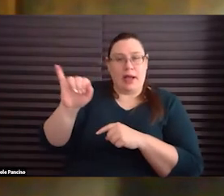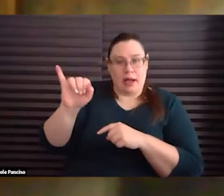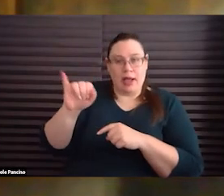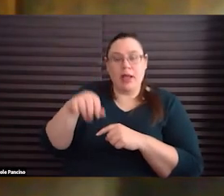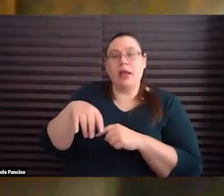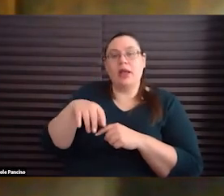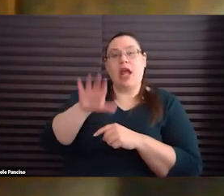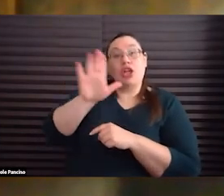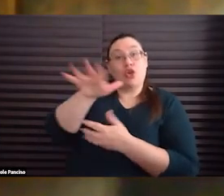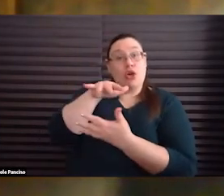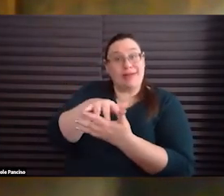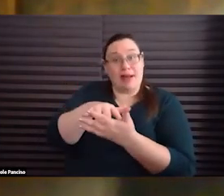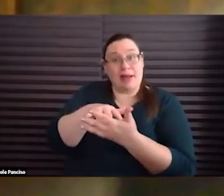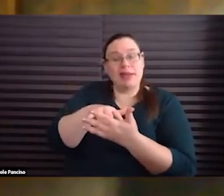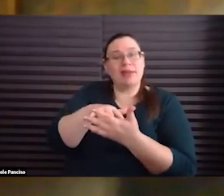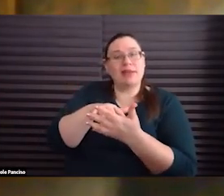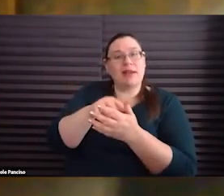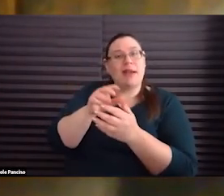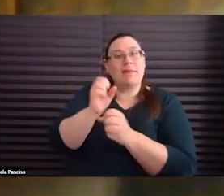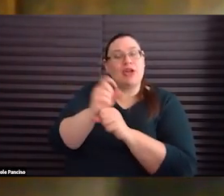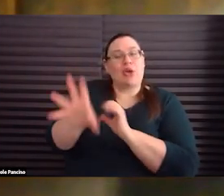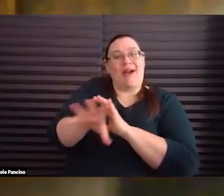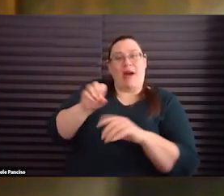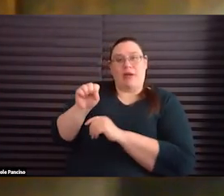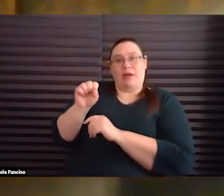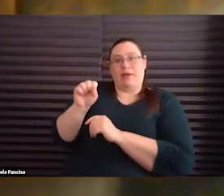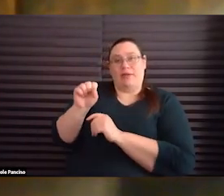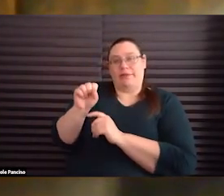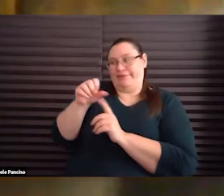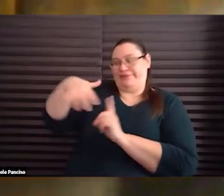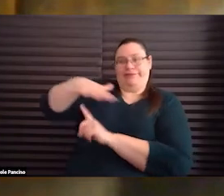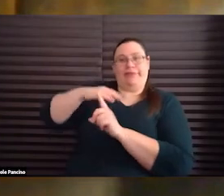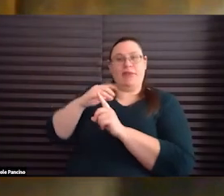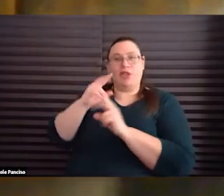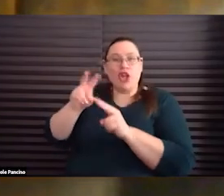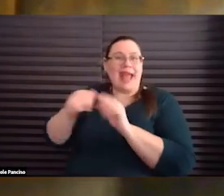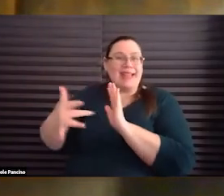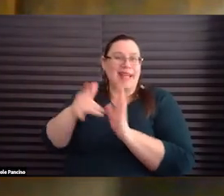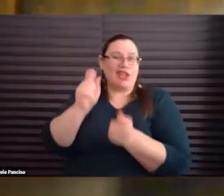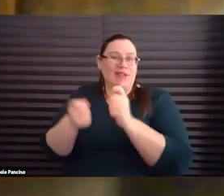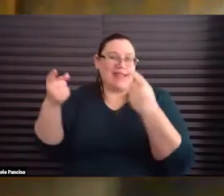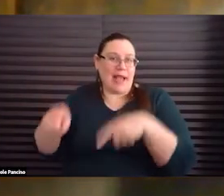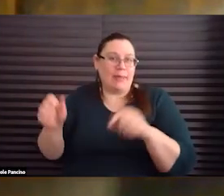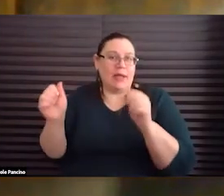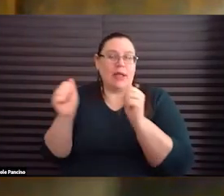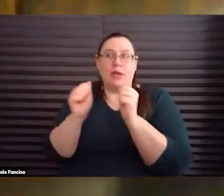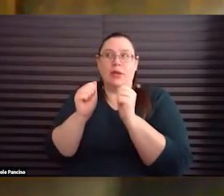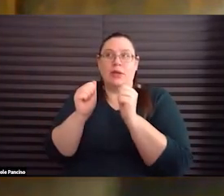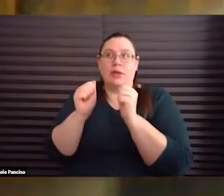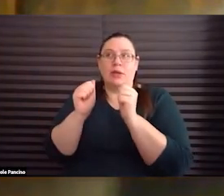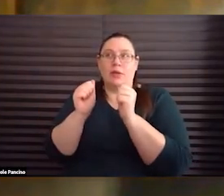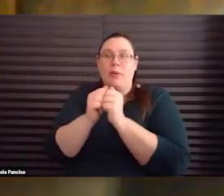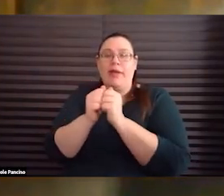own studies have taken you outside of media to look at the technological shifts that are happening with